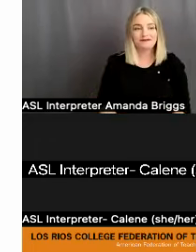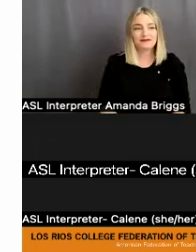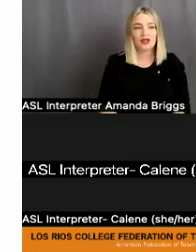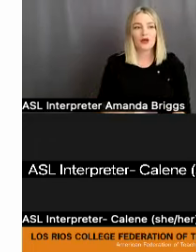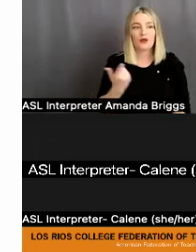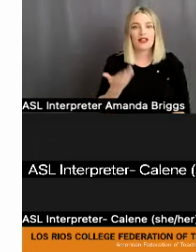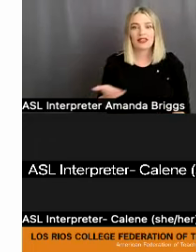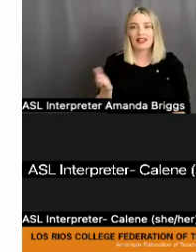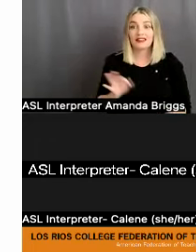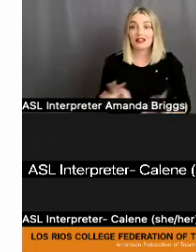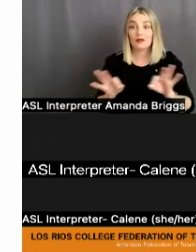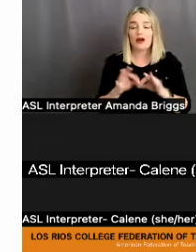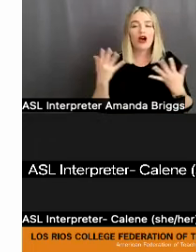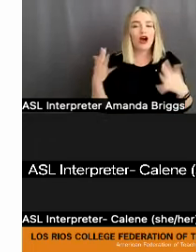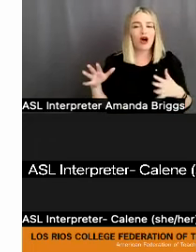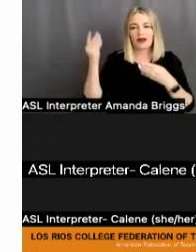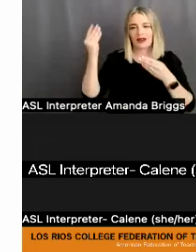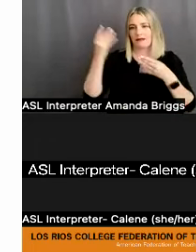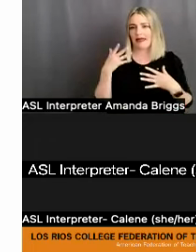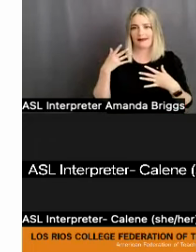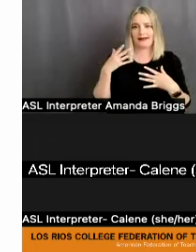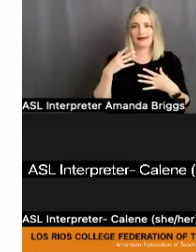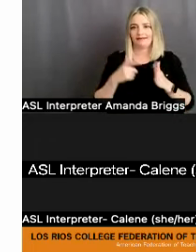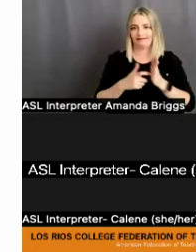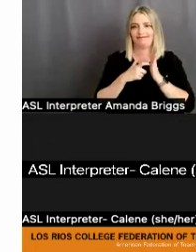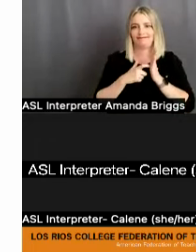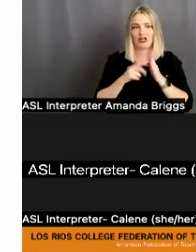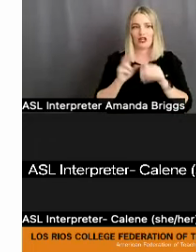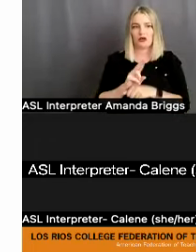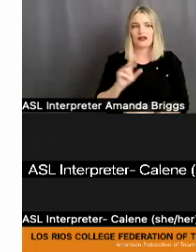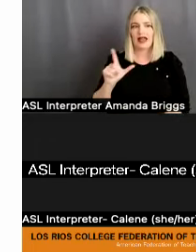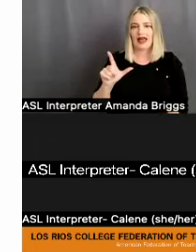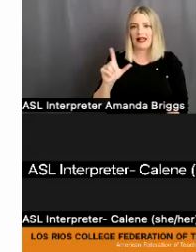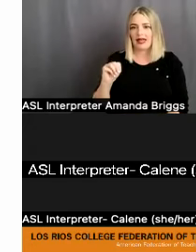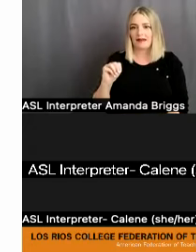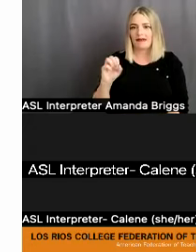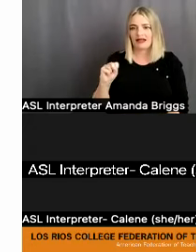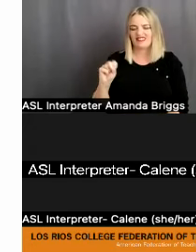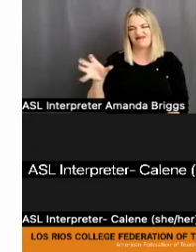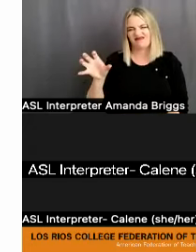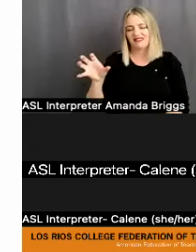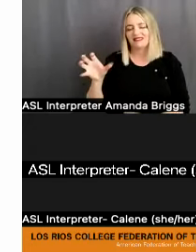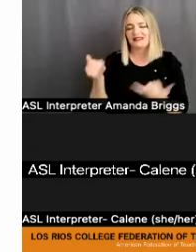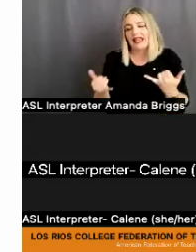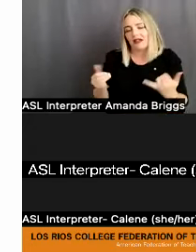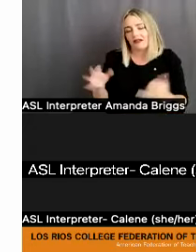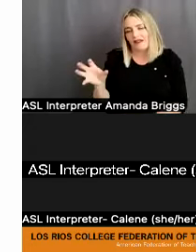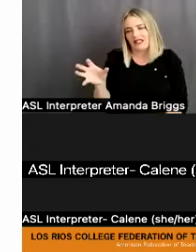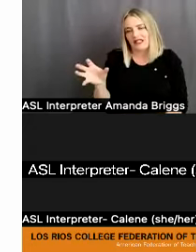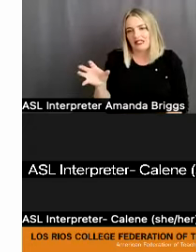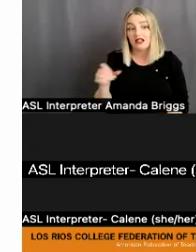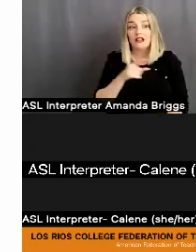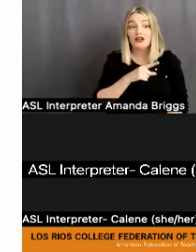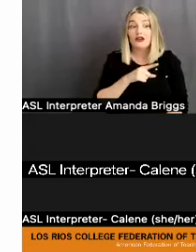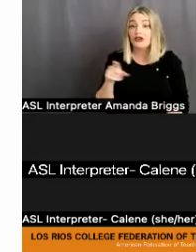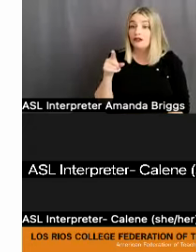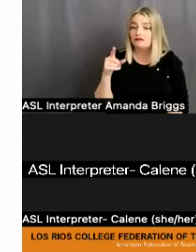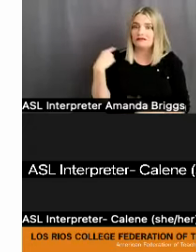were already mandated to use the LMS, which is the learning management system, which is currently Canvas. For those of you who've been around for the